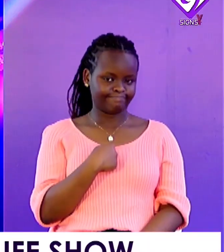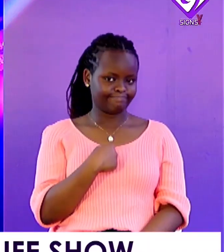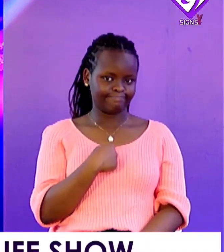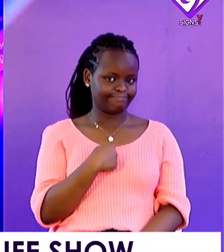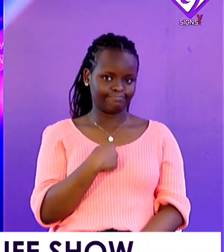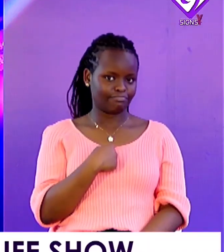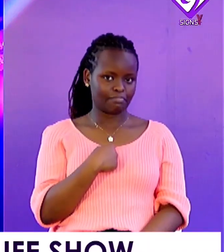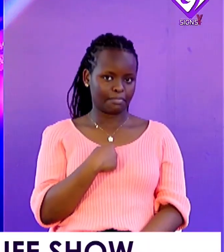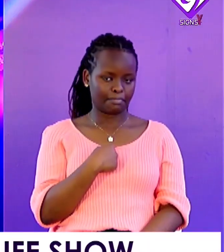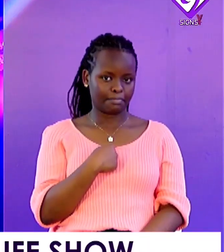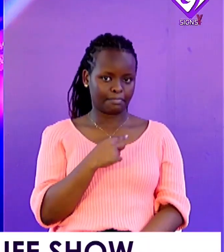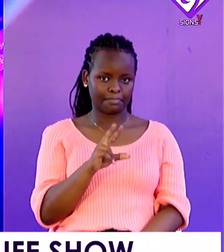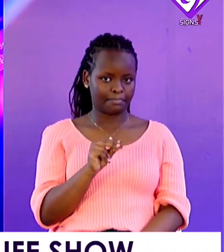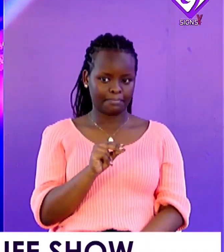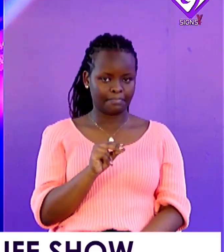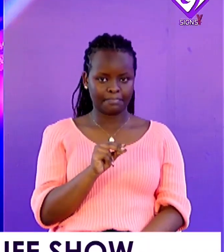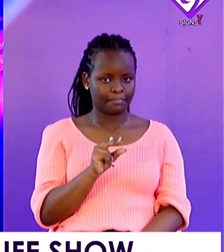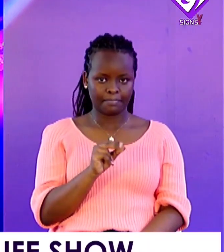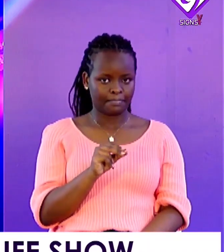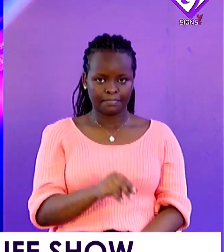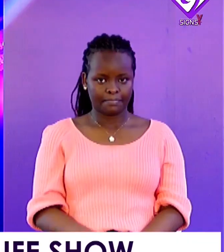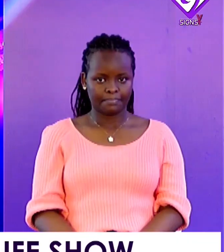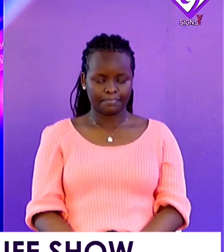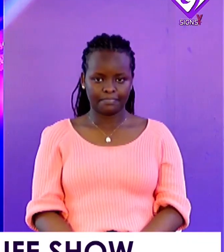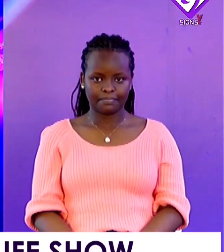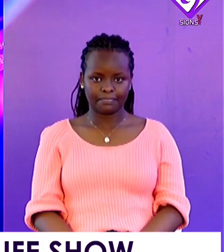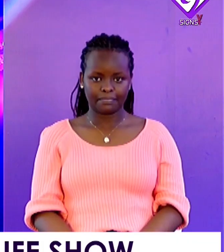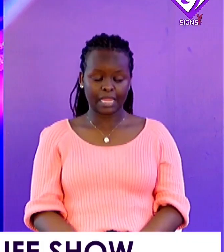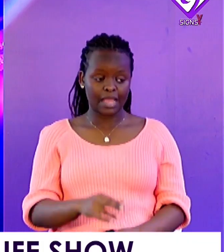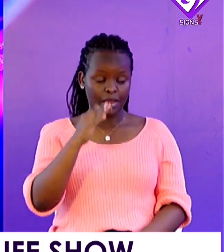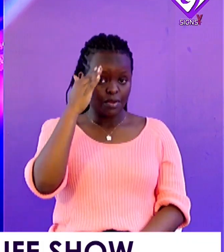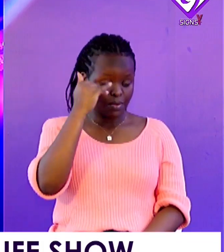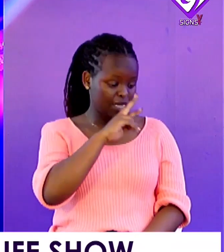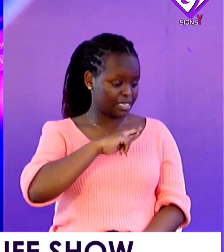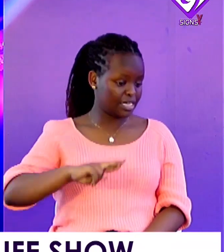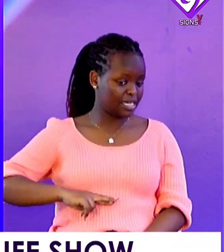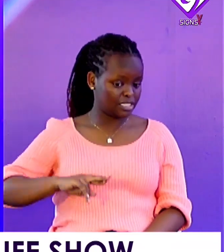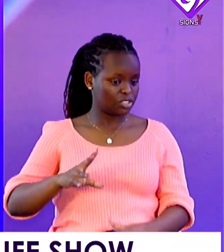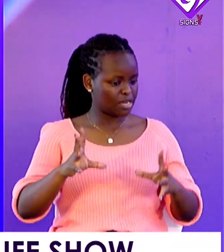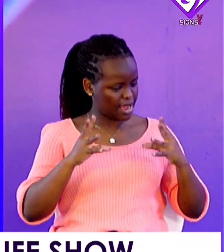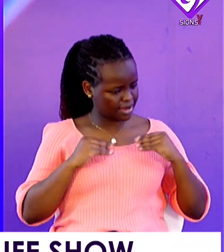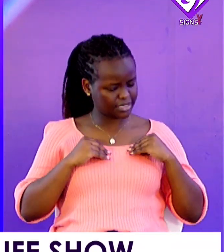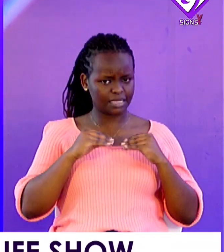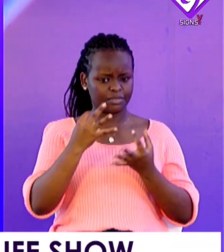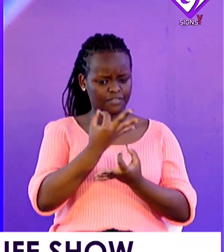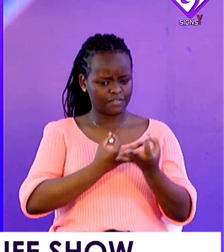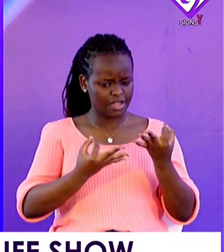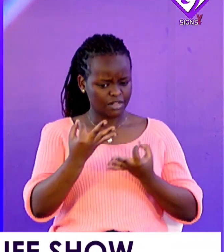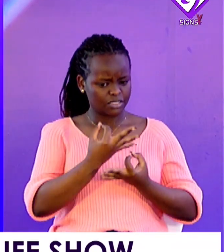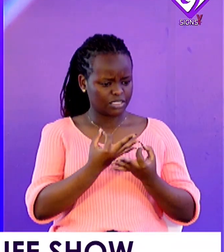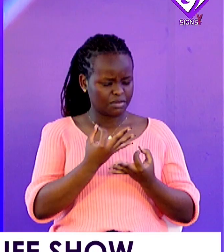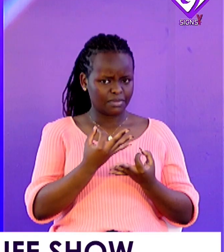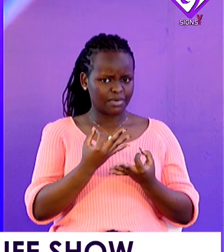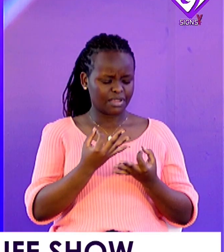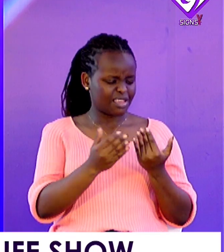wrong. You feel As a it's wrong. Christian. Because religion embraces fellowship. It doesn't matter what religion that is,